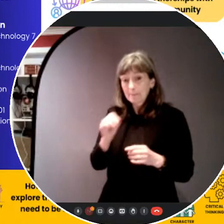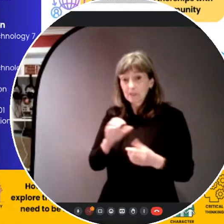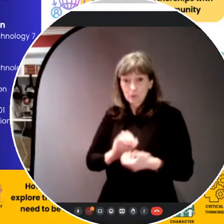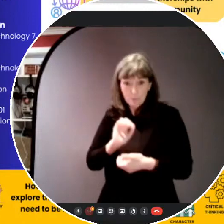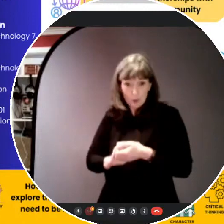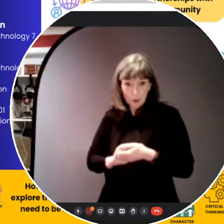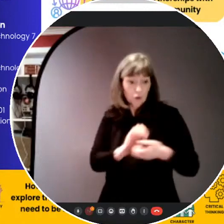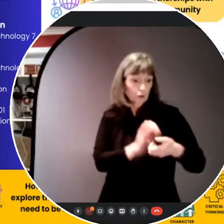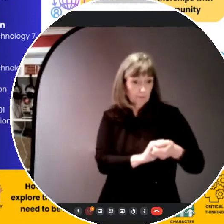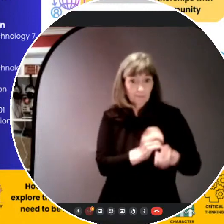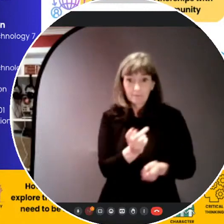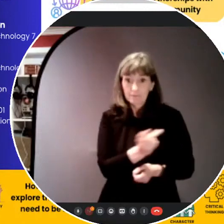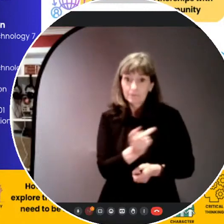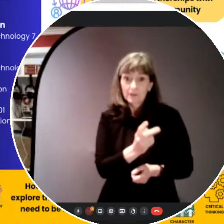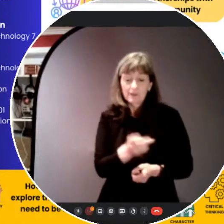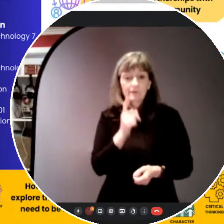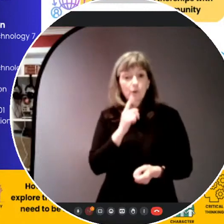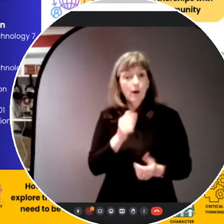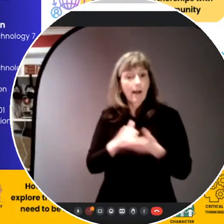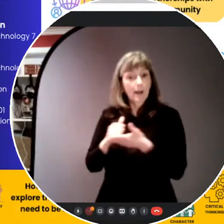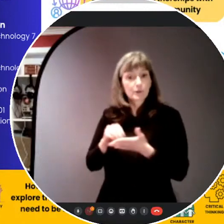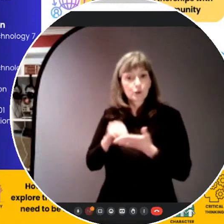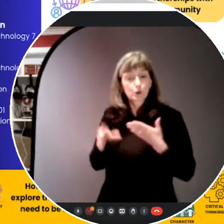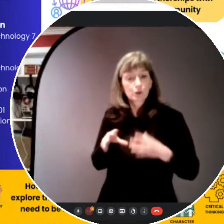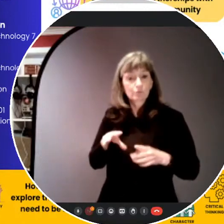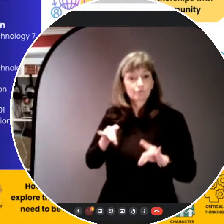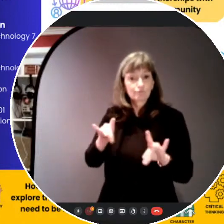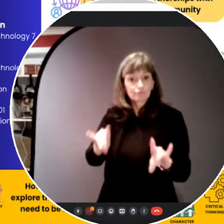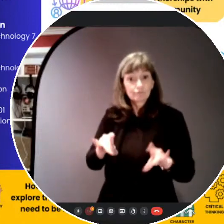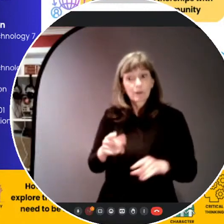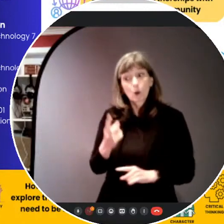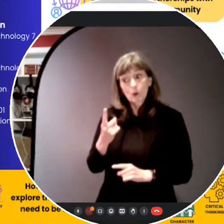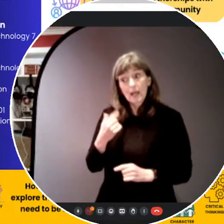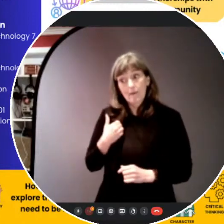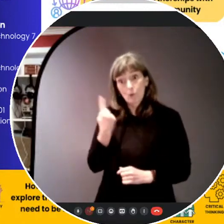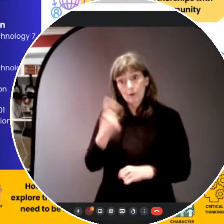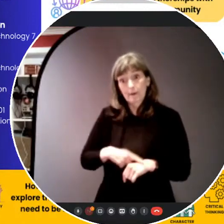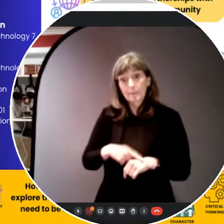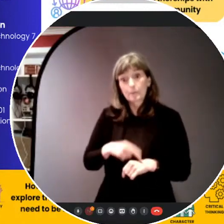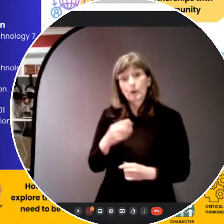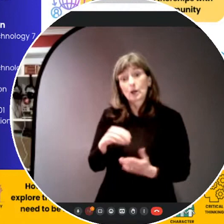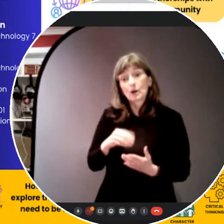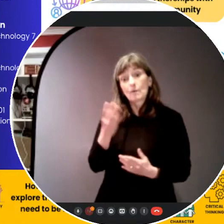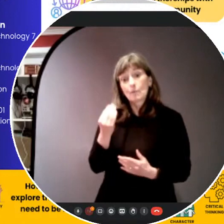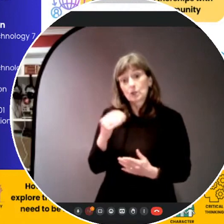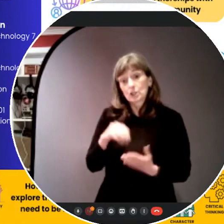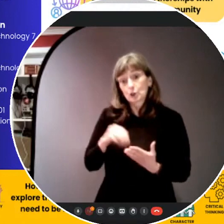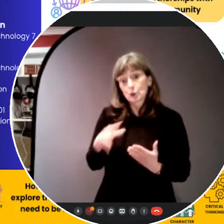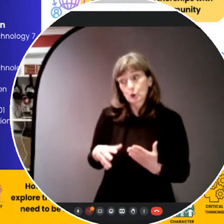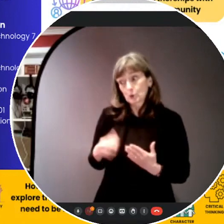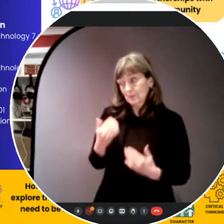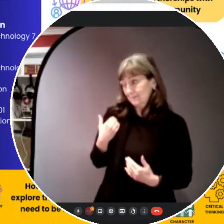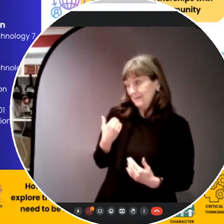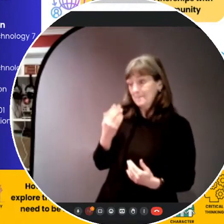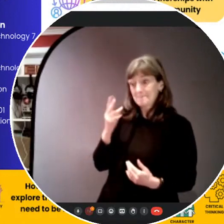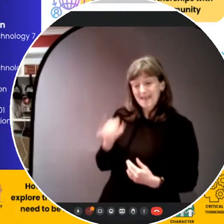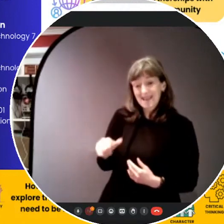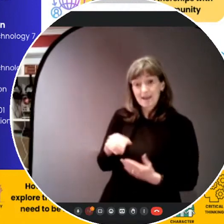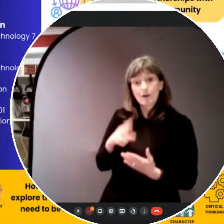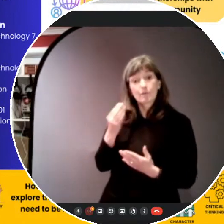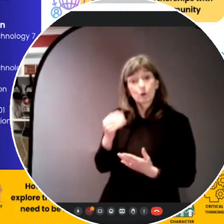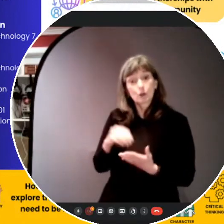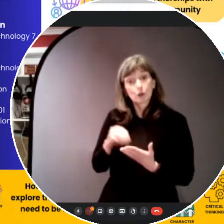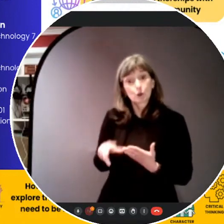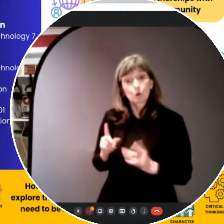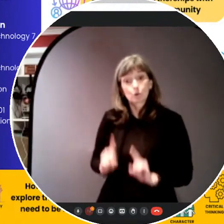there. To the point we had 14 students travel to Moncton, New Brunswick in May to feature their innovative projects